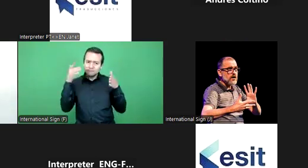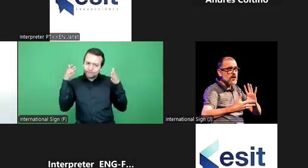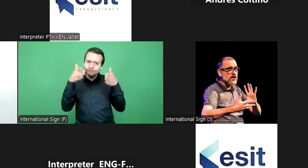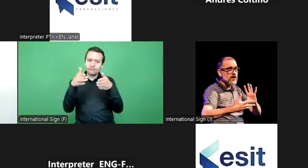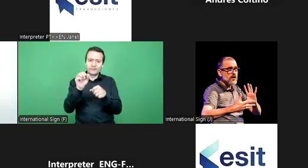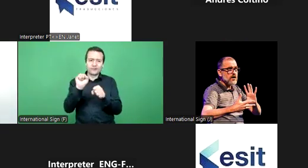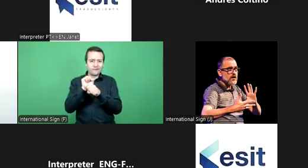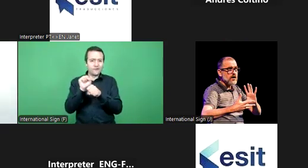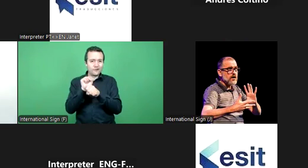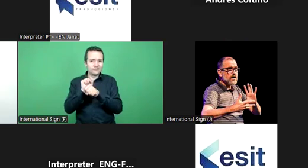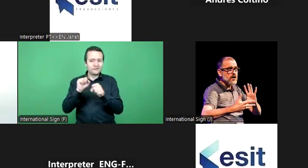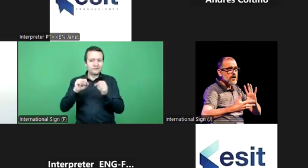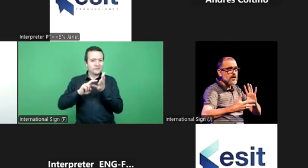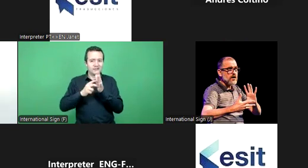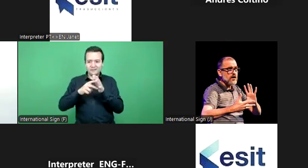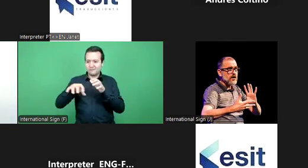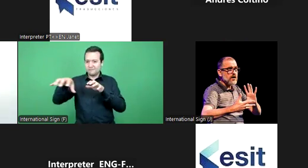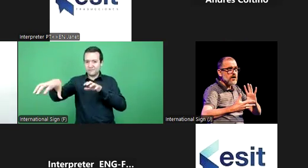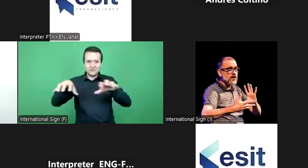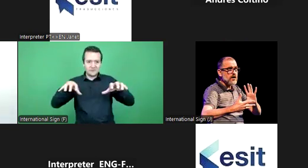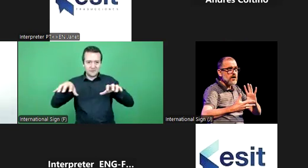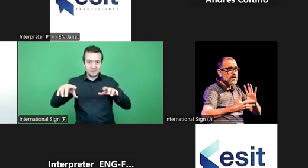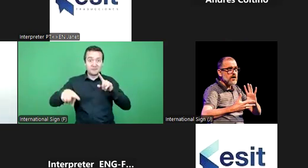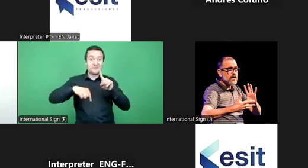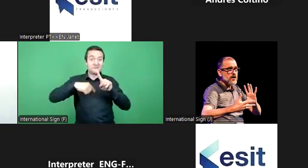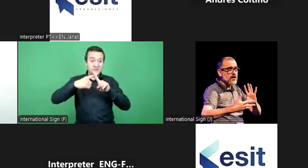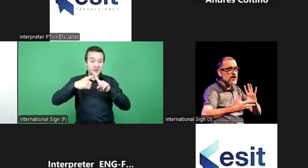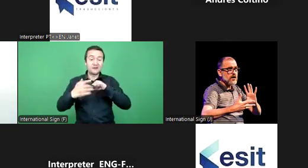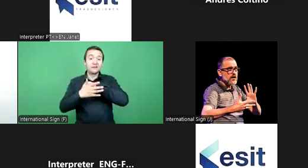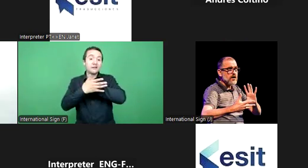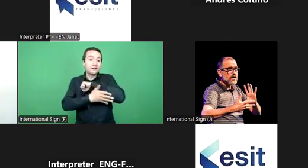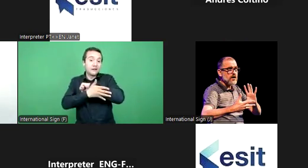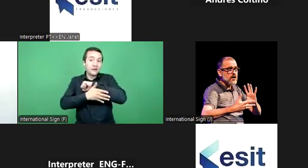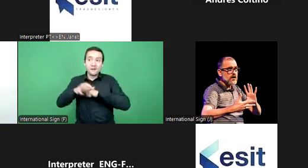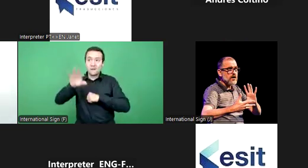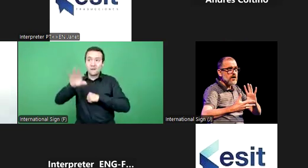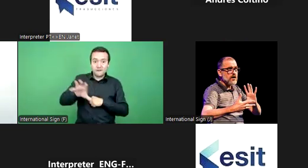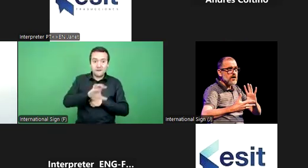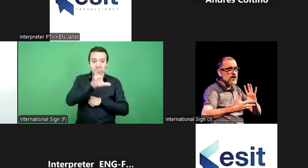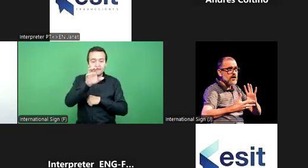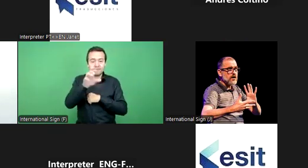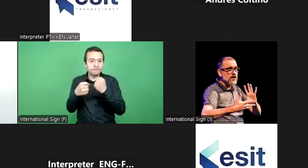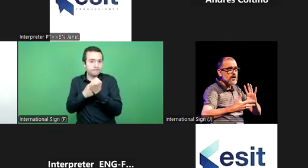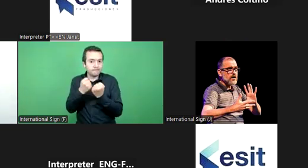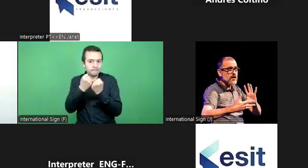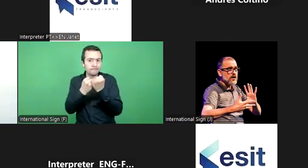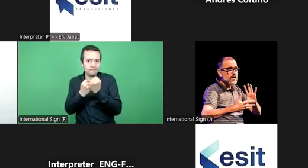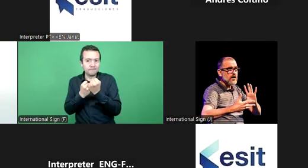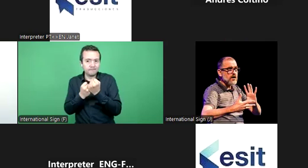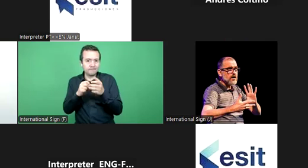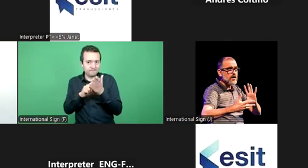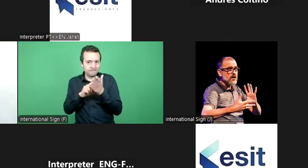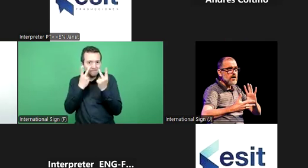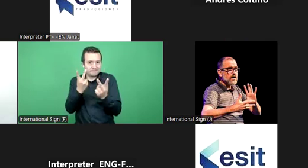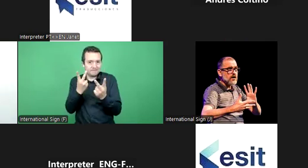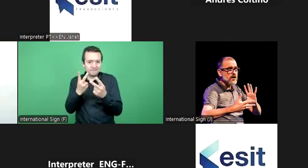their unique regional characteristics and resources to facilitate the implementation of the EPHF? So you have 5 more minutes.